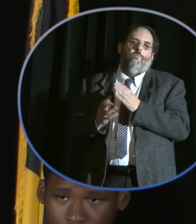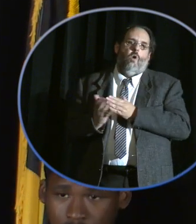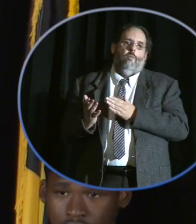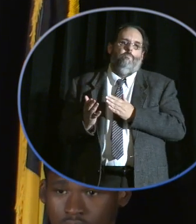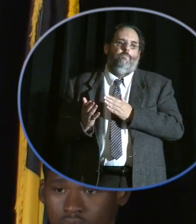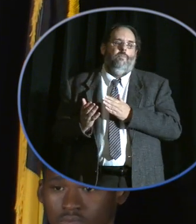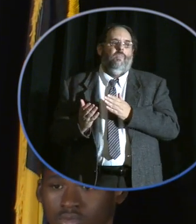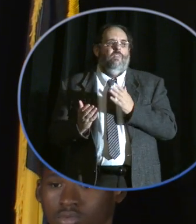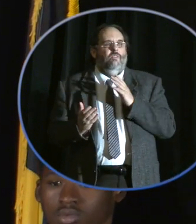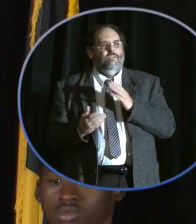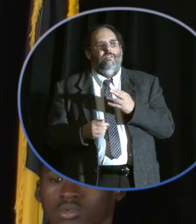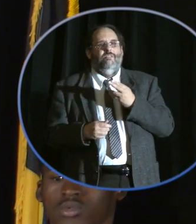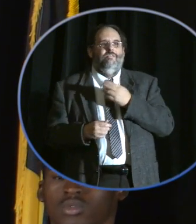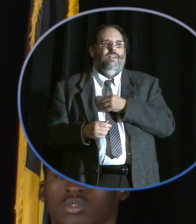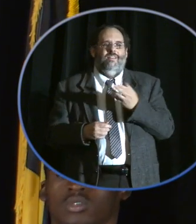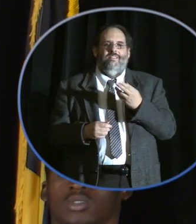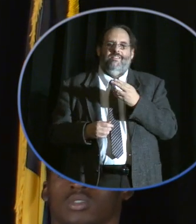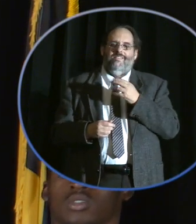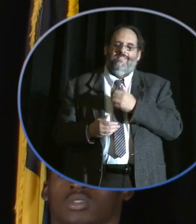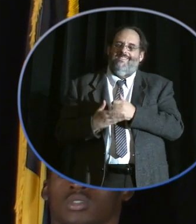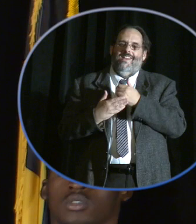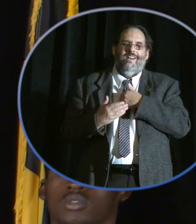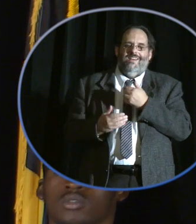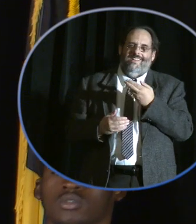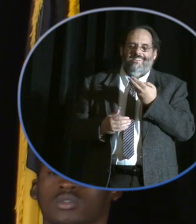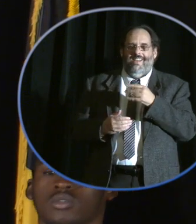to bring back hip hop because I can't help myself.